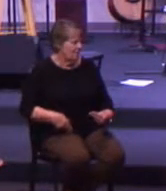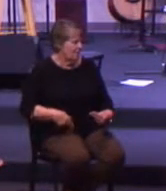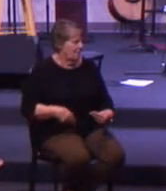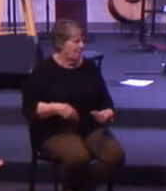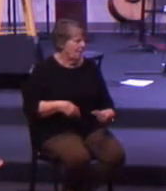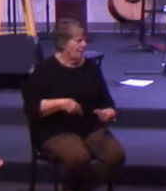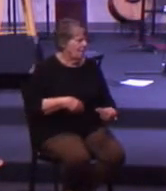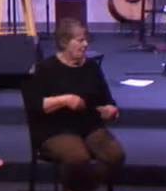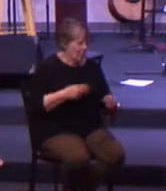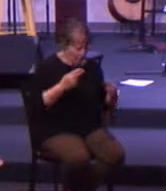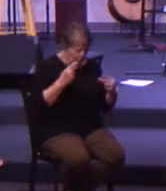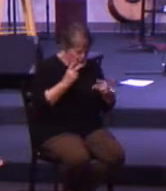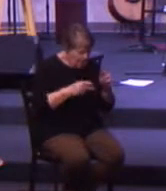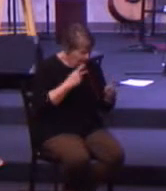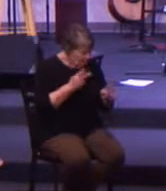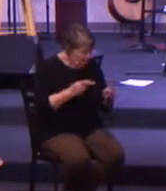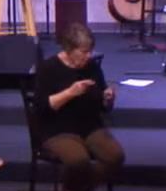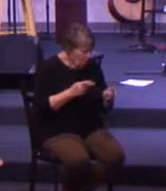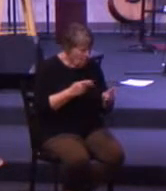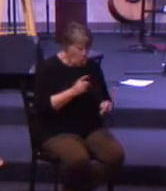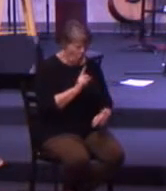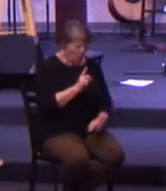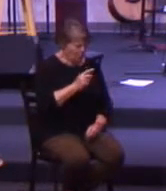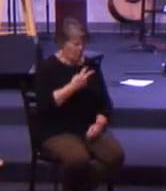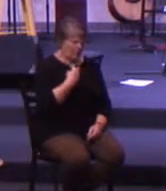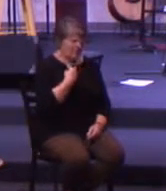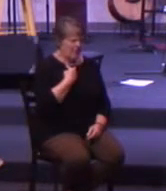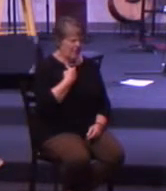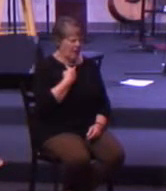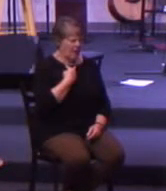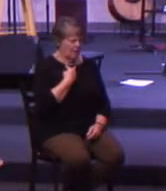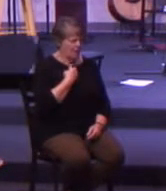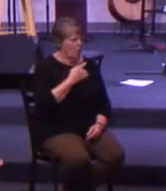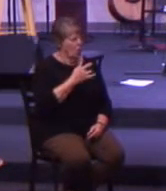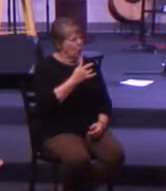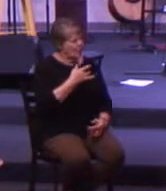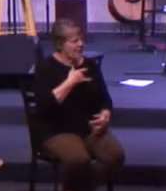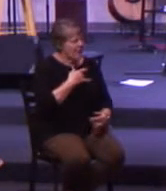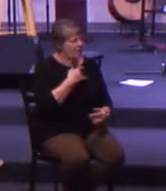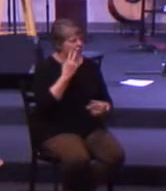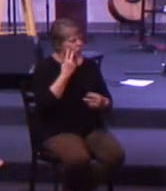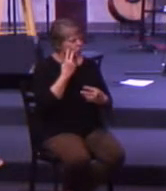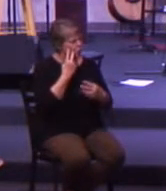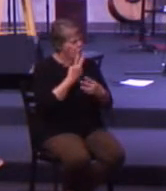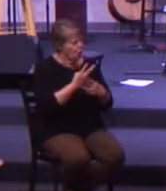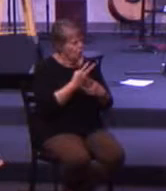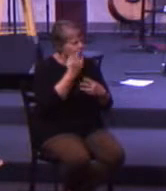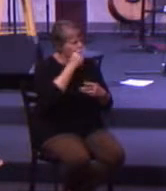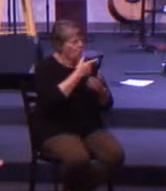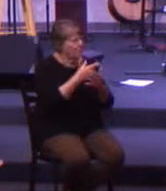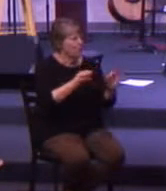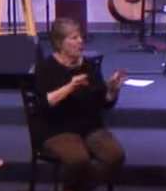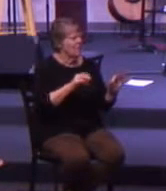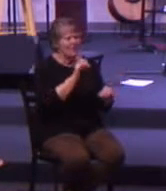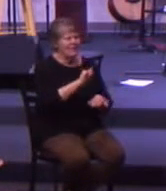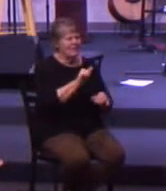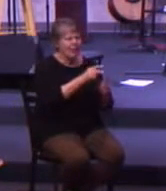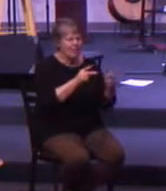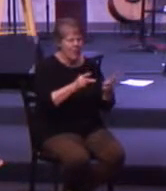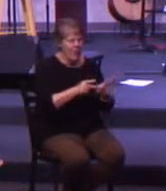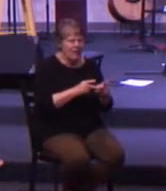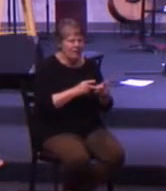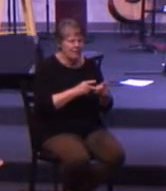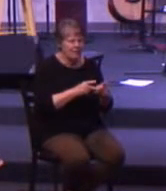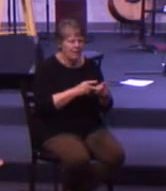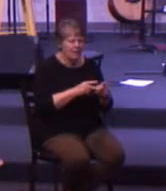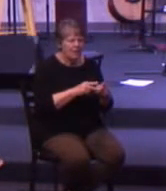stuck to find freedom. And even if year after year after year after year you stay stuck and you can't find freedom, and you're proving to yourself